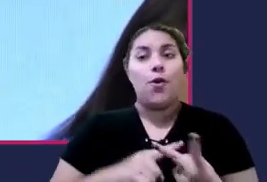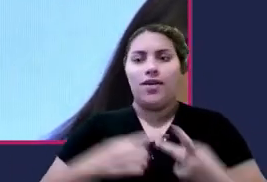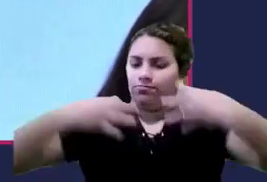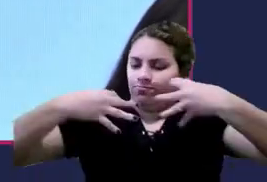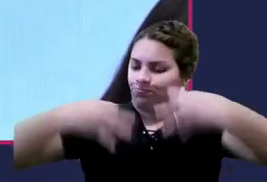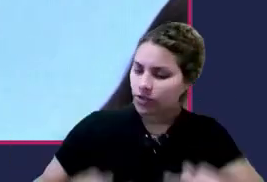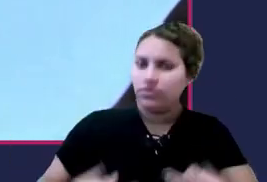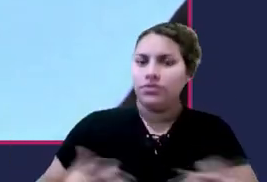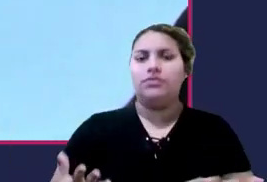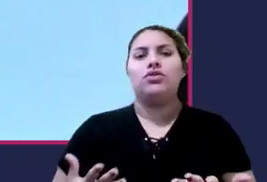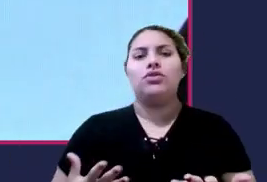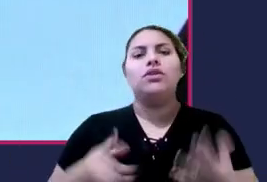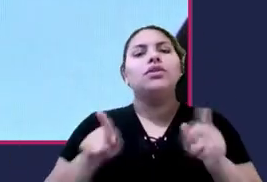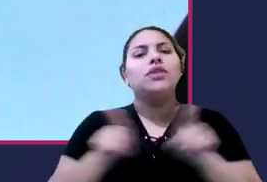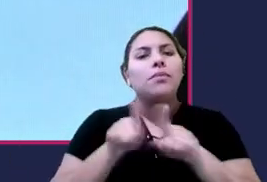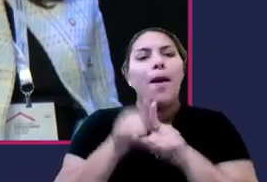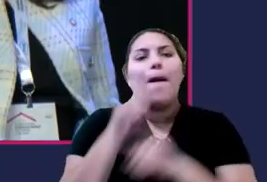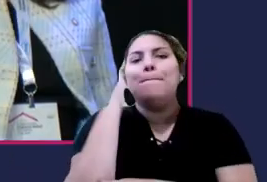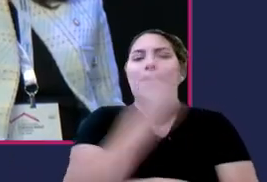honestly